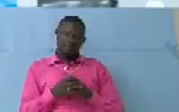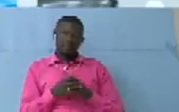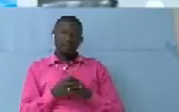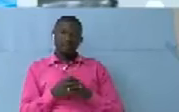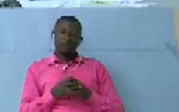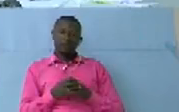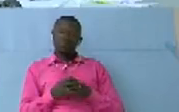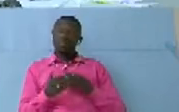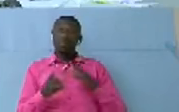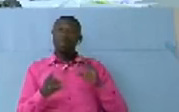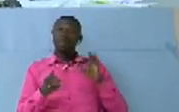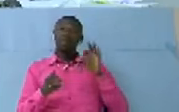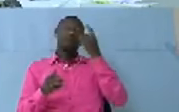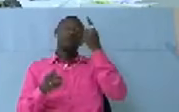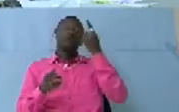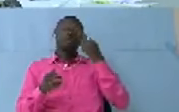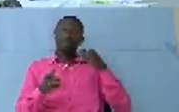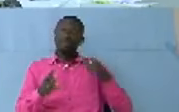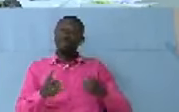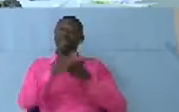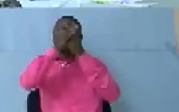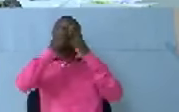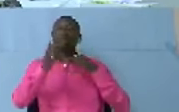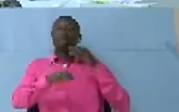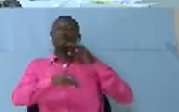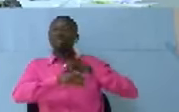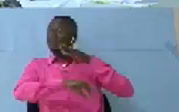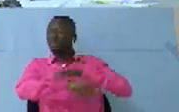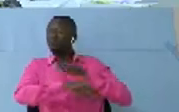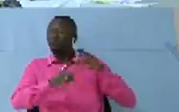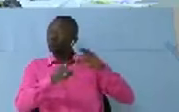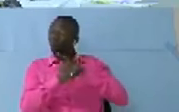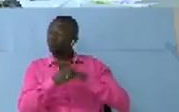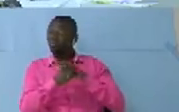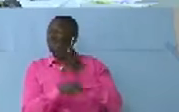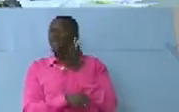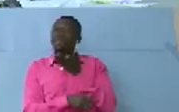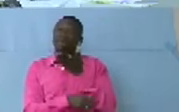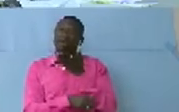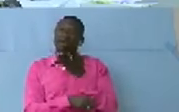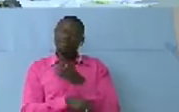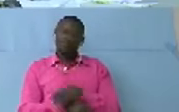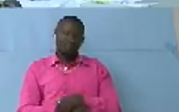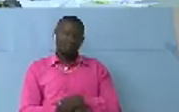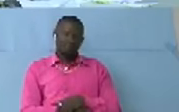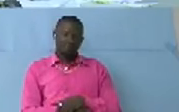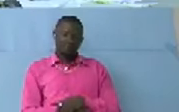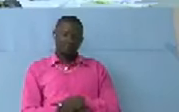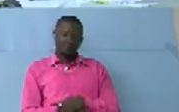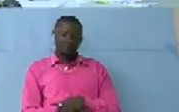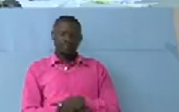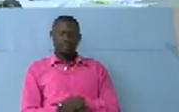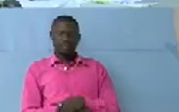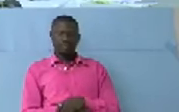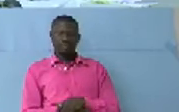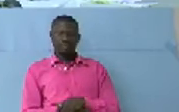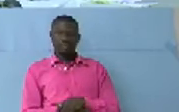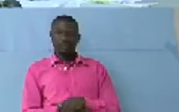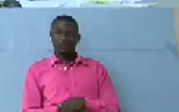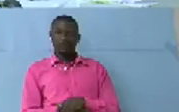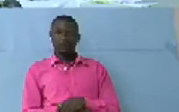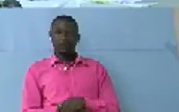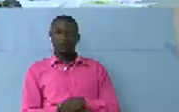They took me into a cell. My trousers was up in the belt. They removed the trousers and they threw me into the cell. And I was welcomed by mosquitoes.